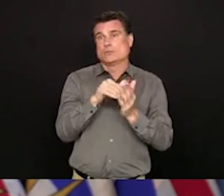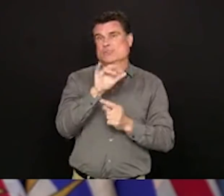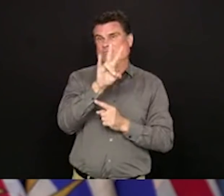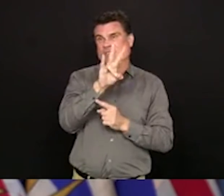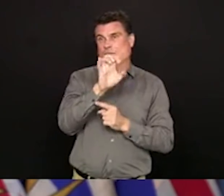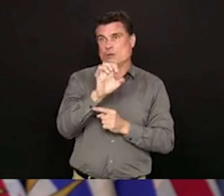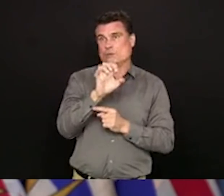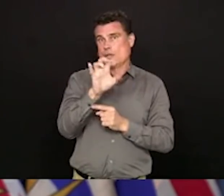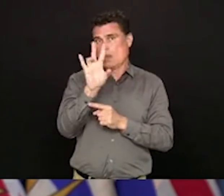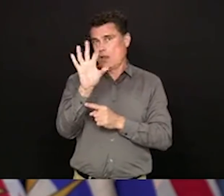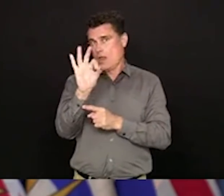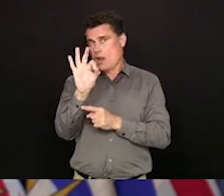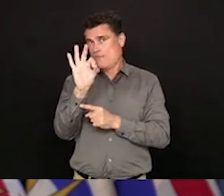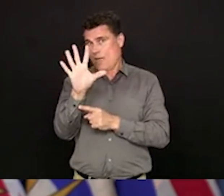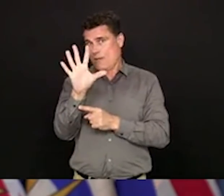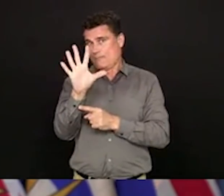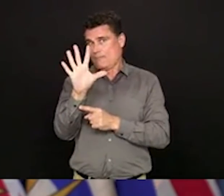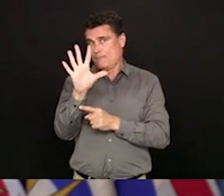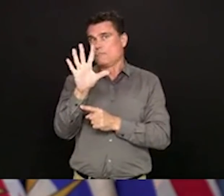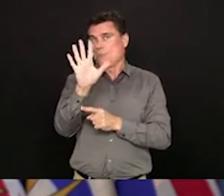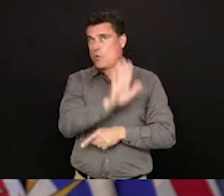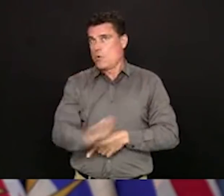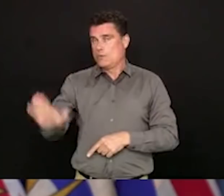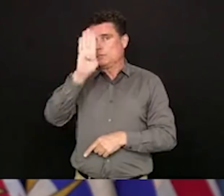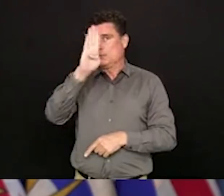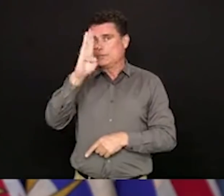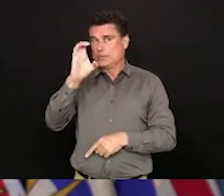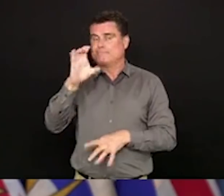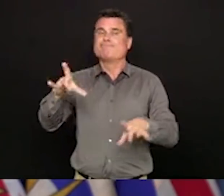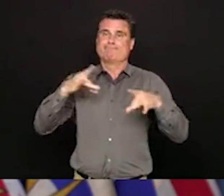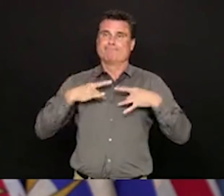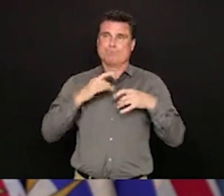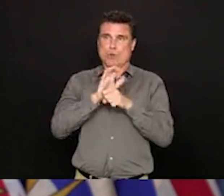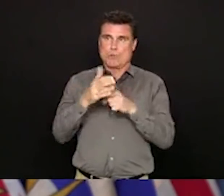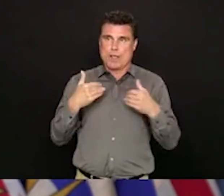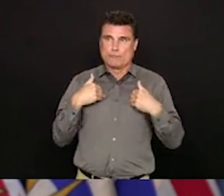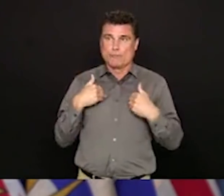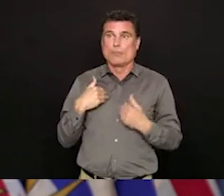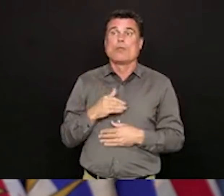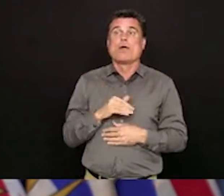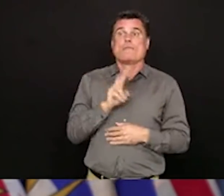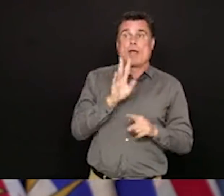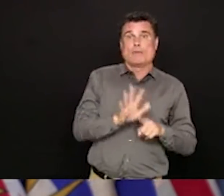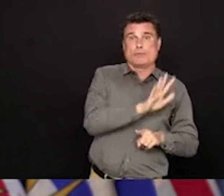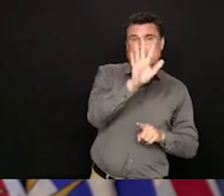1,795. That includes 745 people in the Vancouver Coastal Health Region,